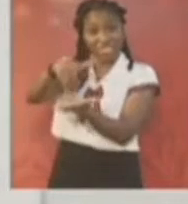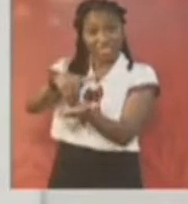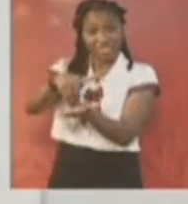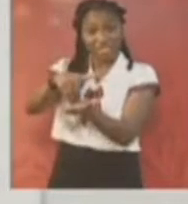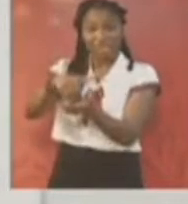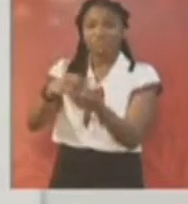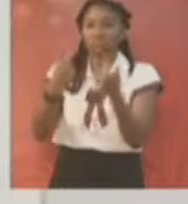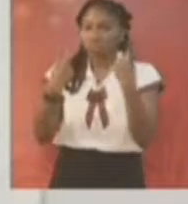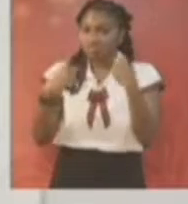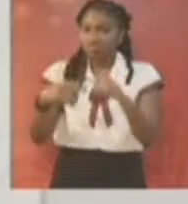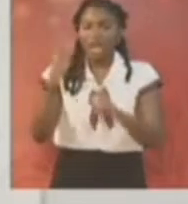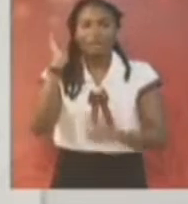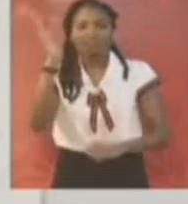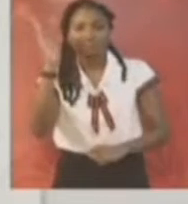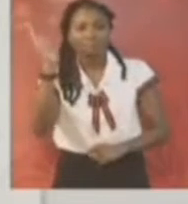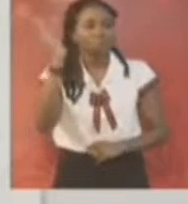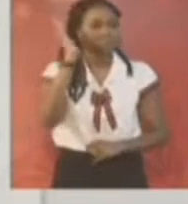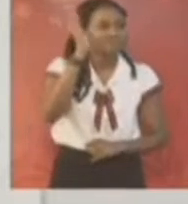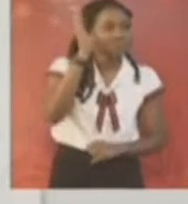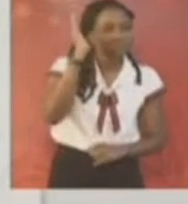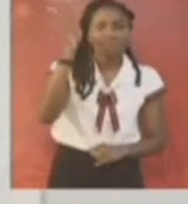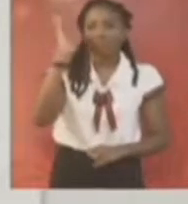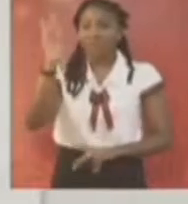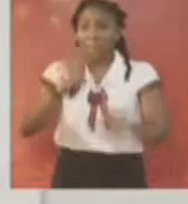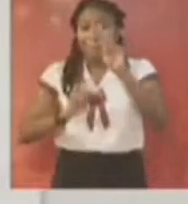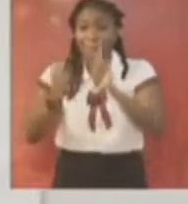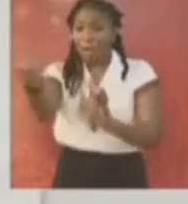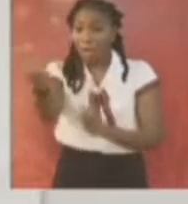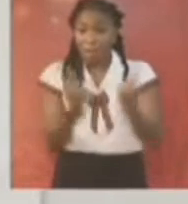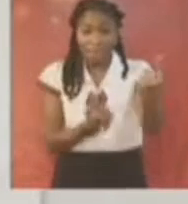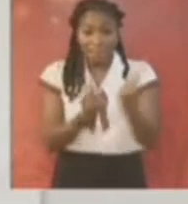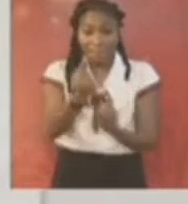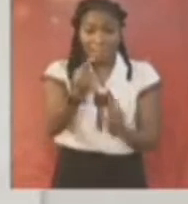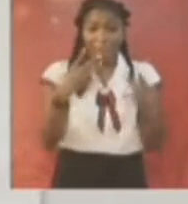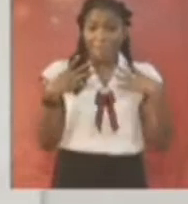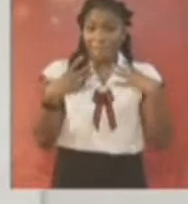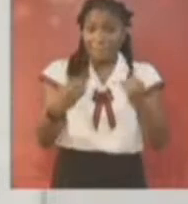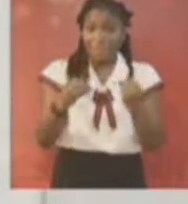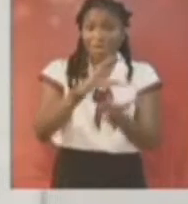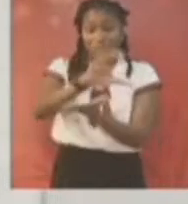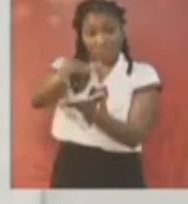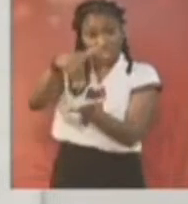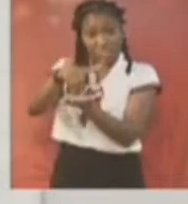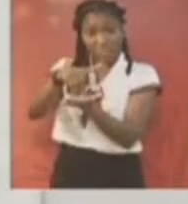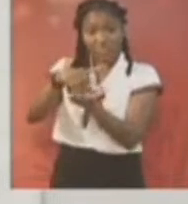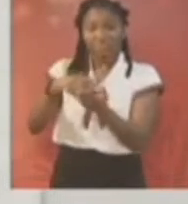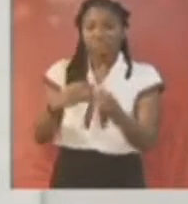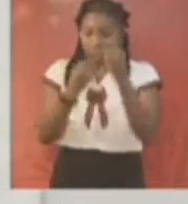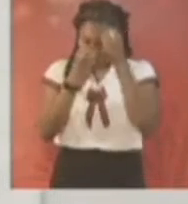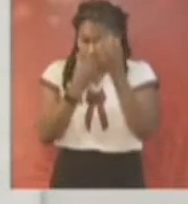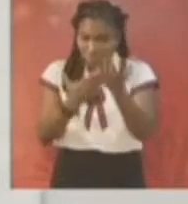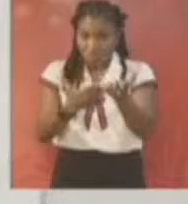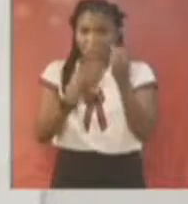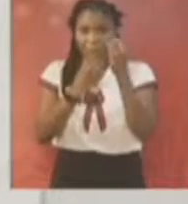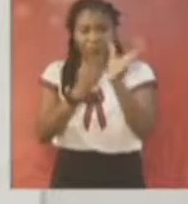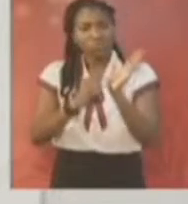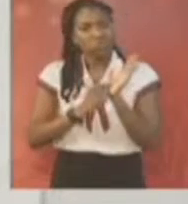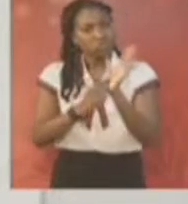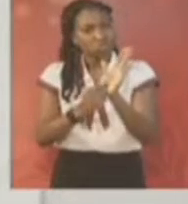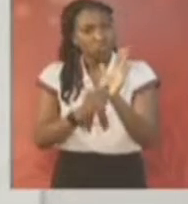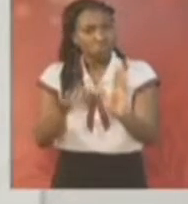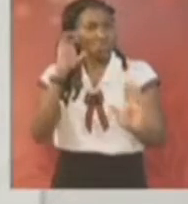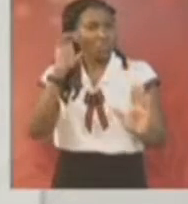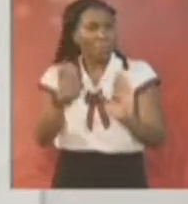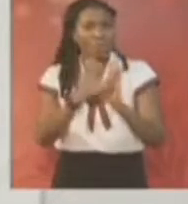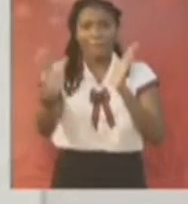increased, and people who come into the health center, they are also inundated with the need for making sure you are following all